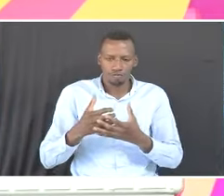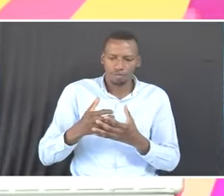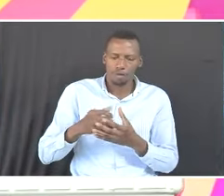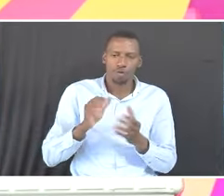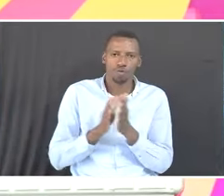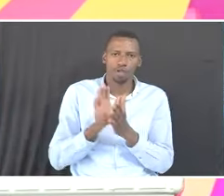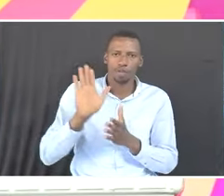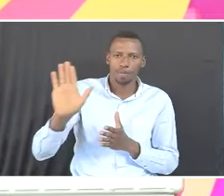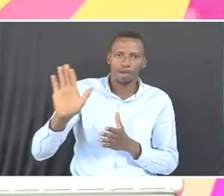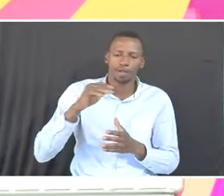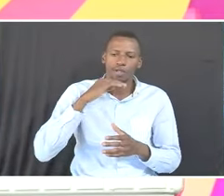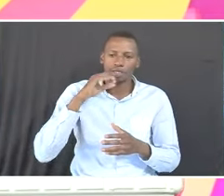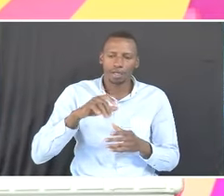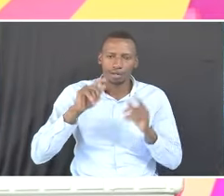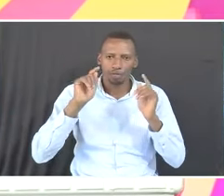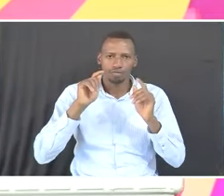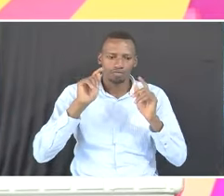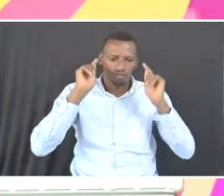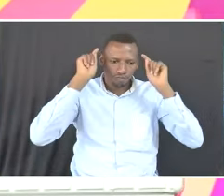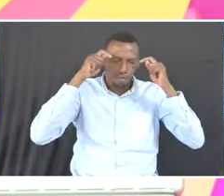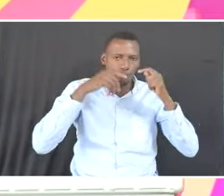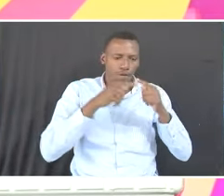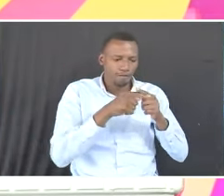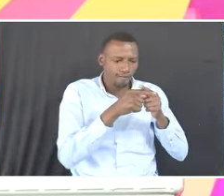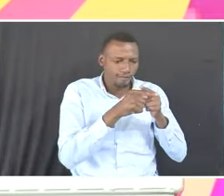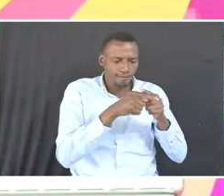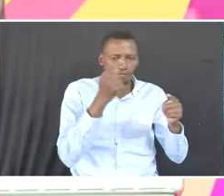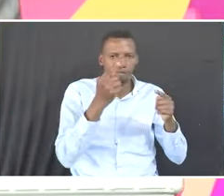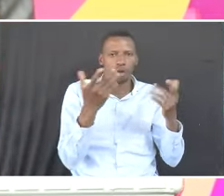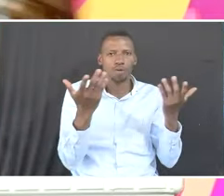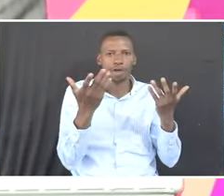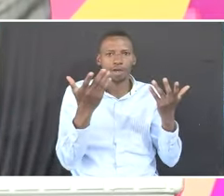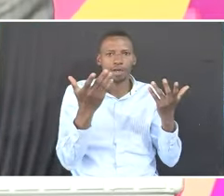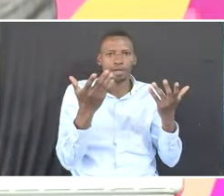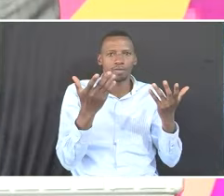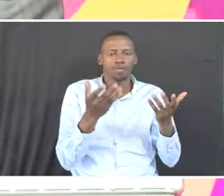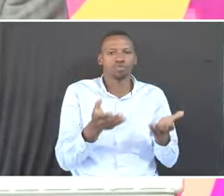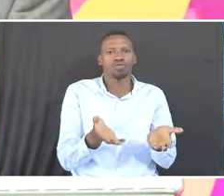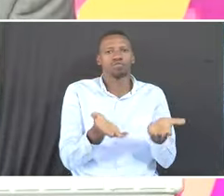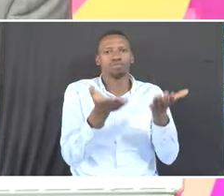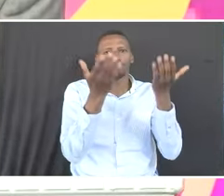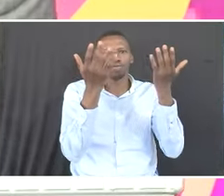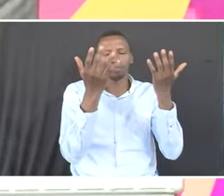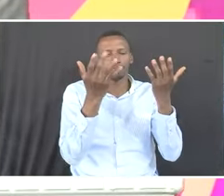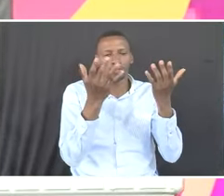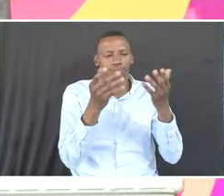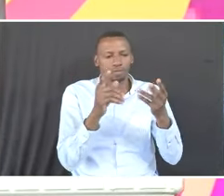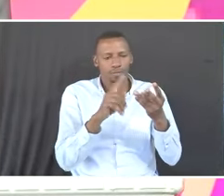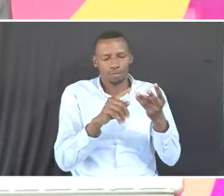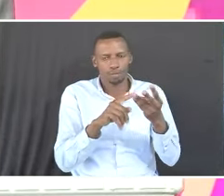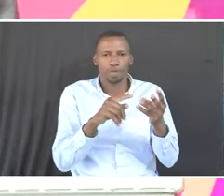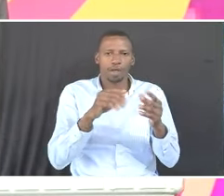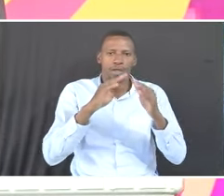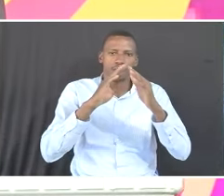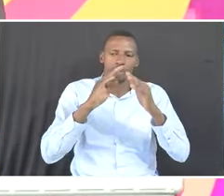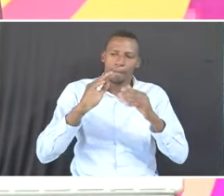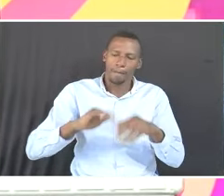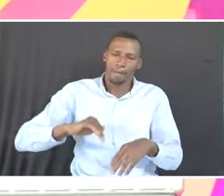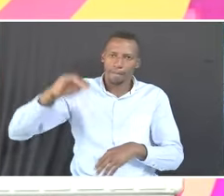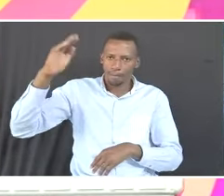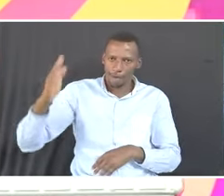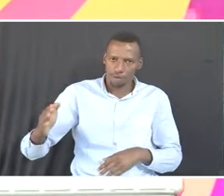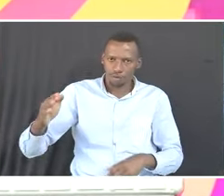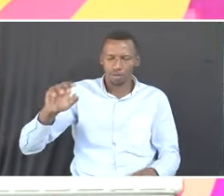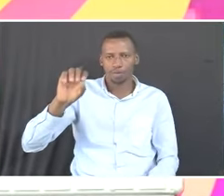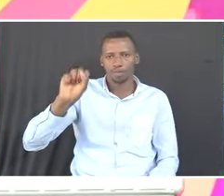sacrifice to Jehovah, Genesis 22. On Mount Sinai, which is also called Horeb, the